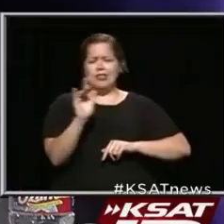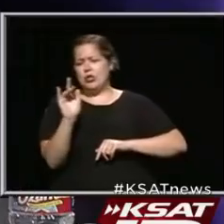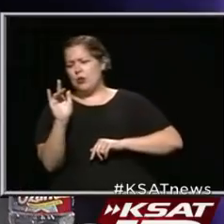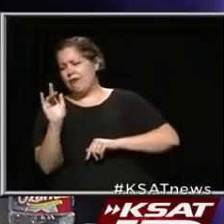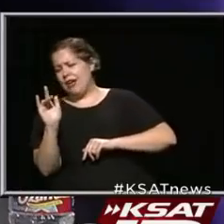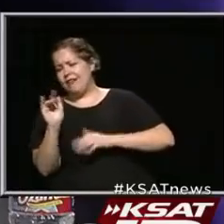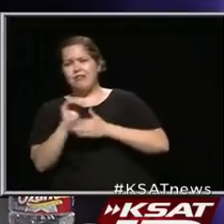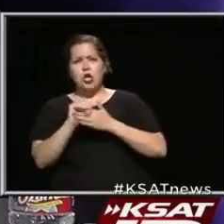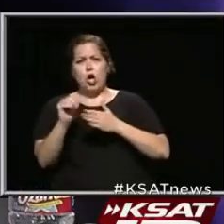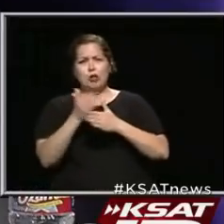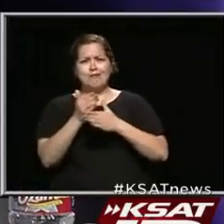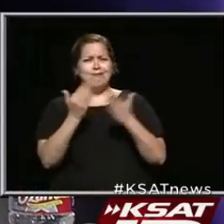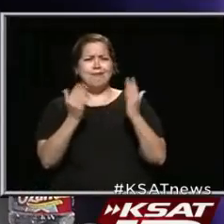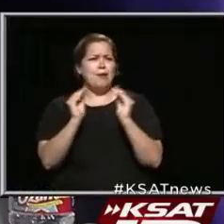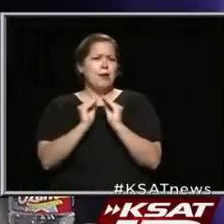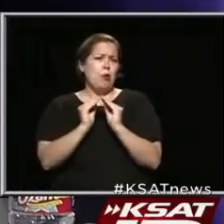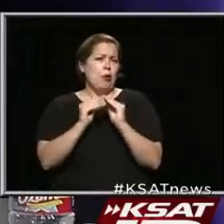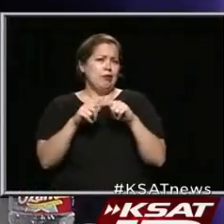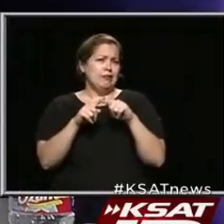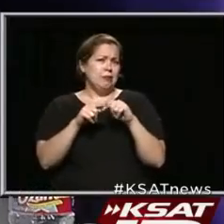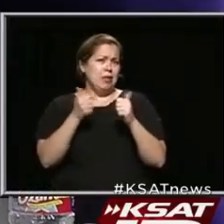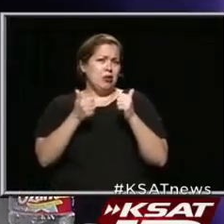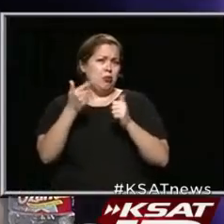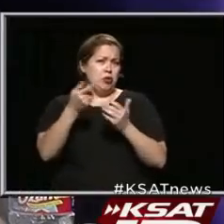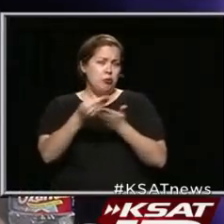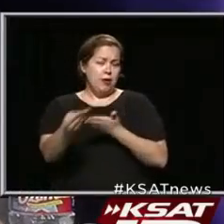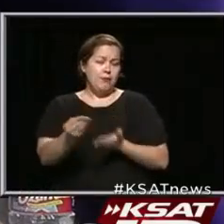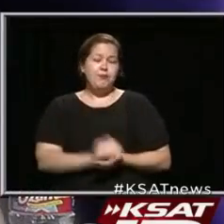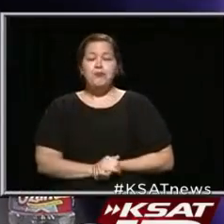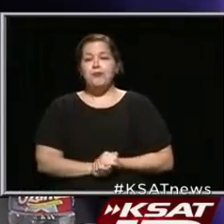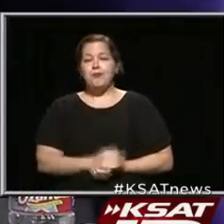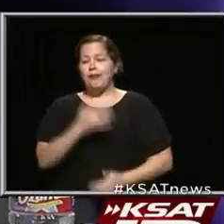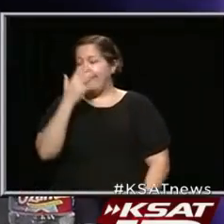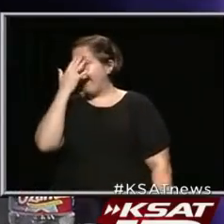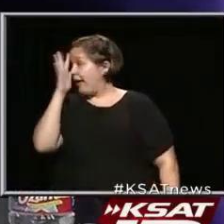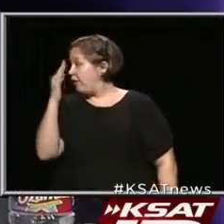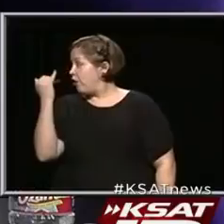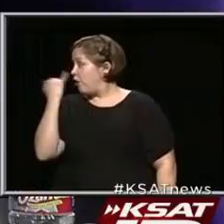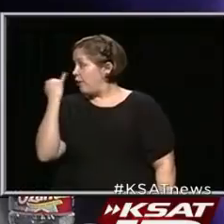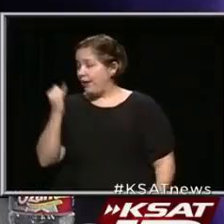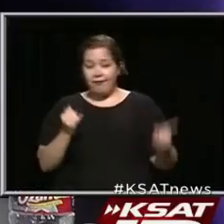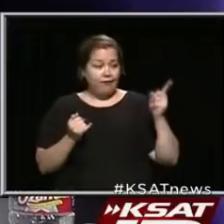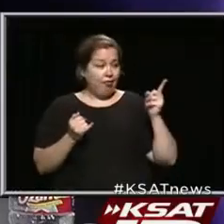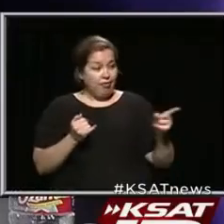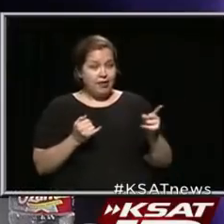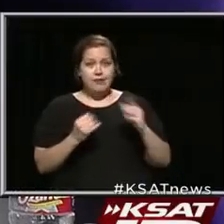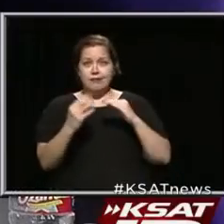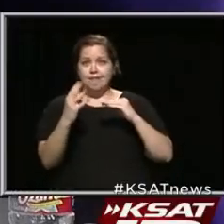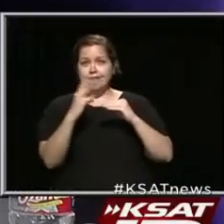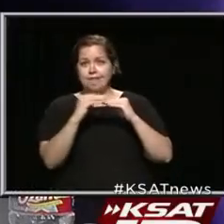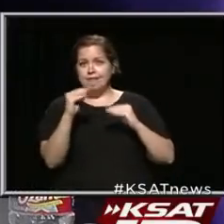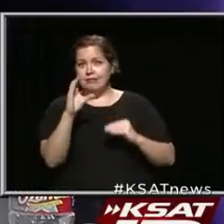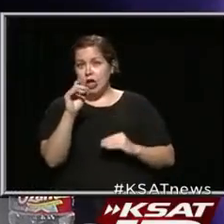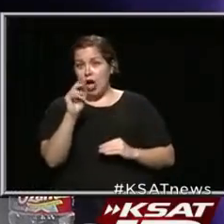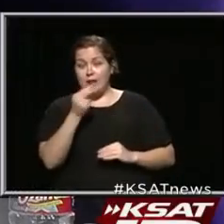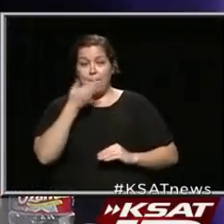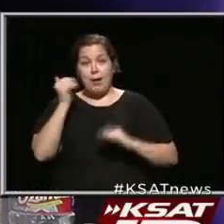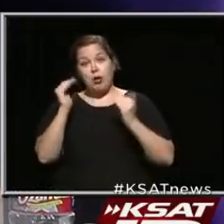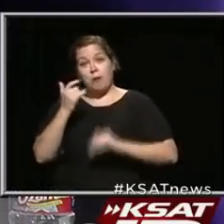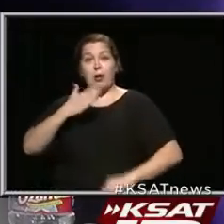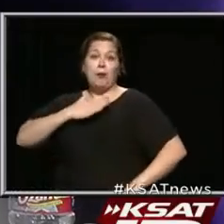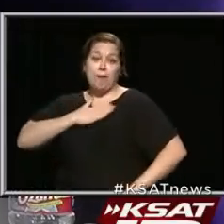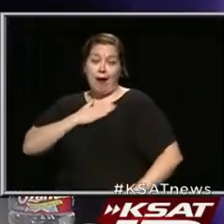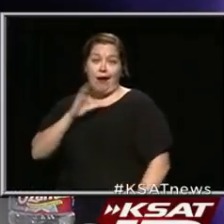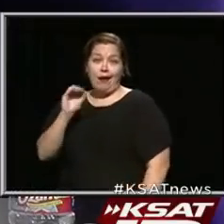maybe a little bit more, depending on which one you get. But I don't know that this cotton is really any better than my cotton,